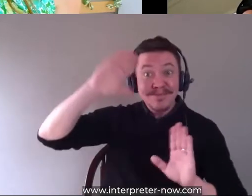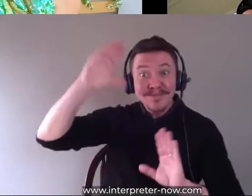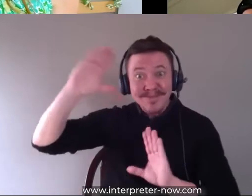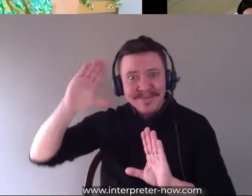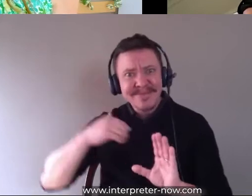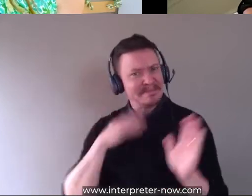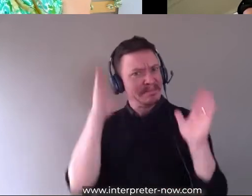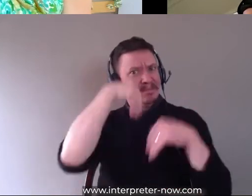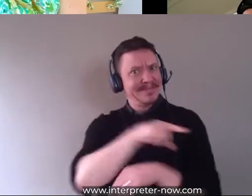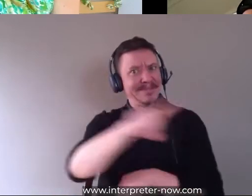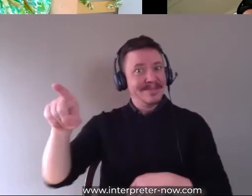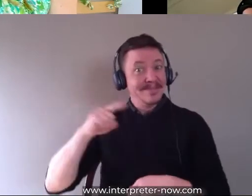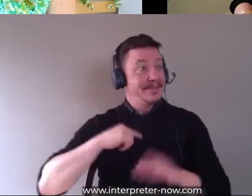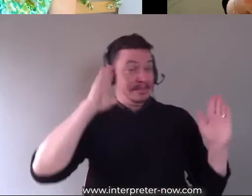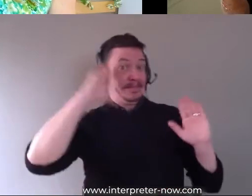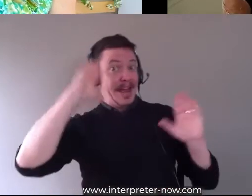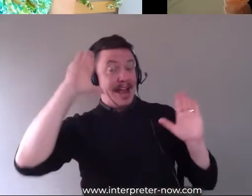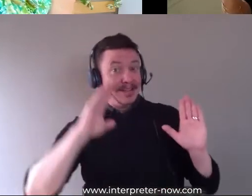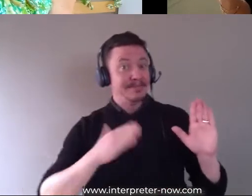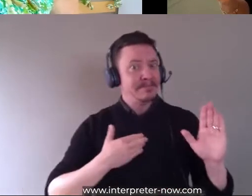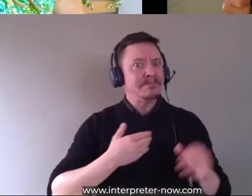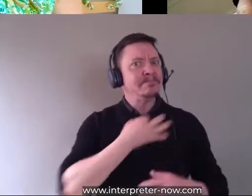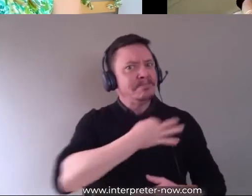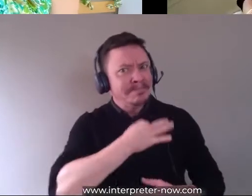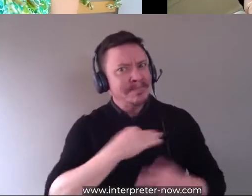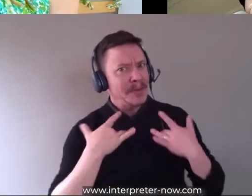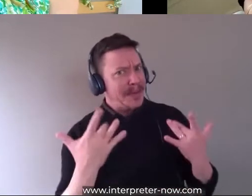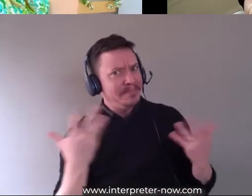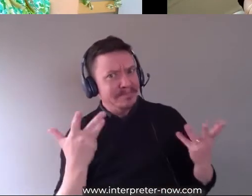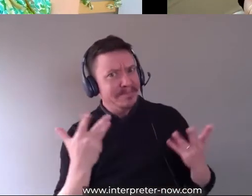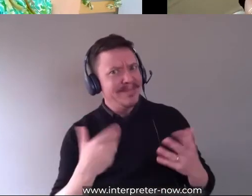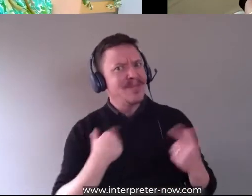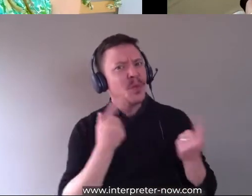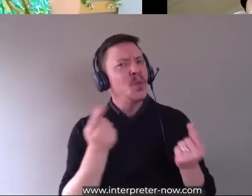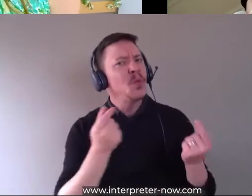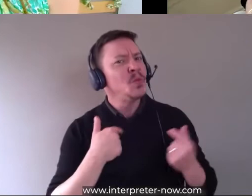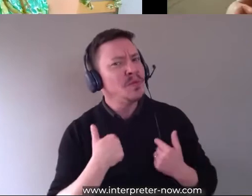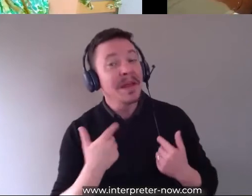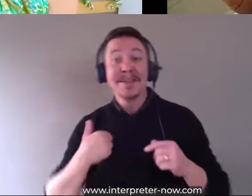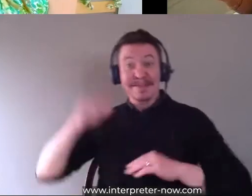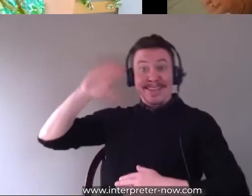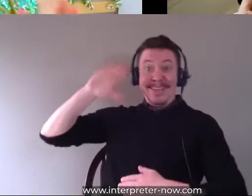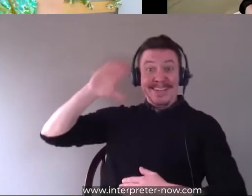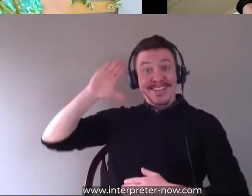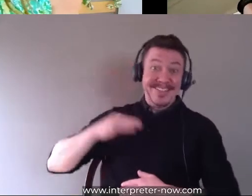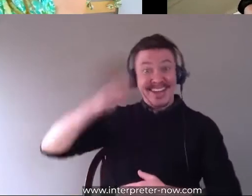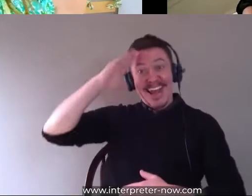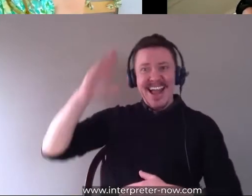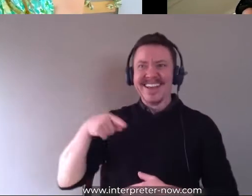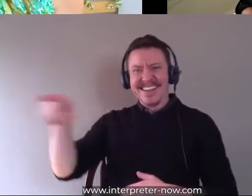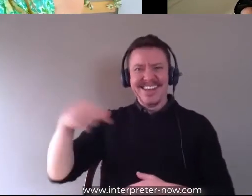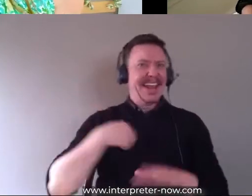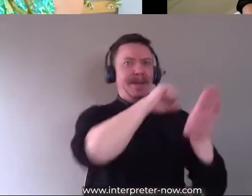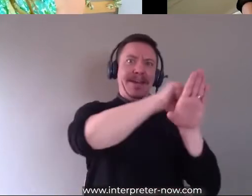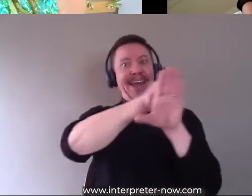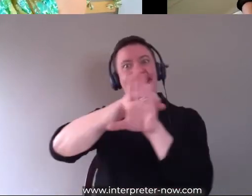Weirdly enough, they opened. You know, people were curious. They were like, "Hello, what are you doing?" And I was like, "Hi." People don't knock on these doors.